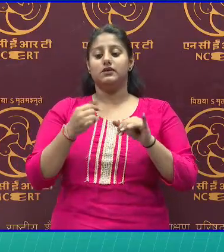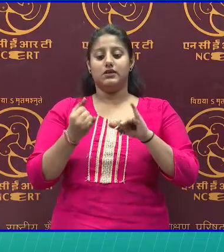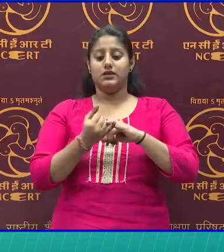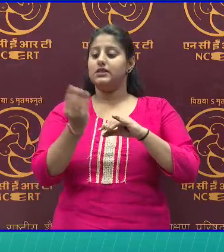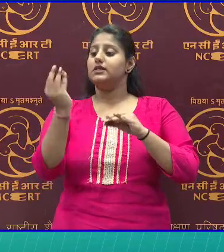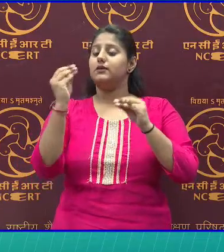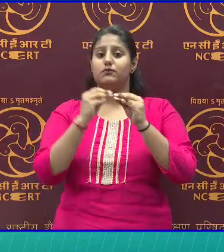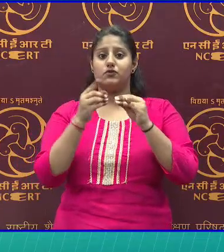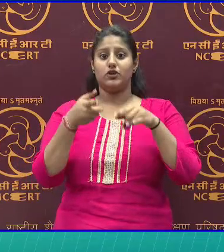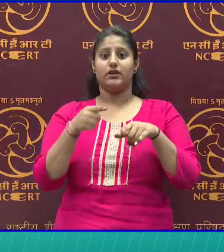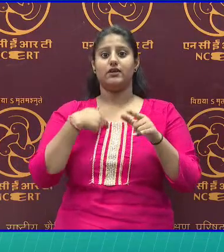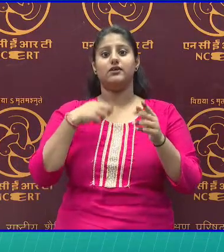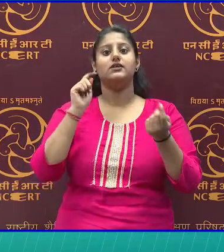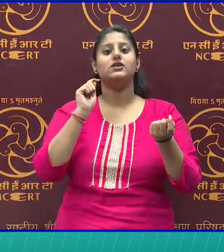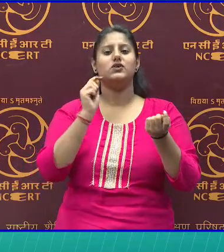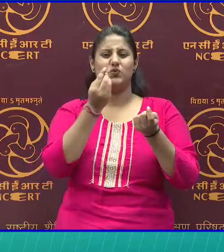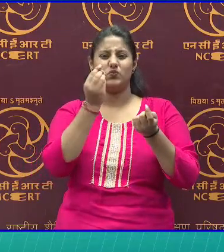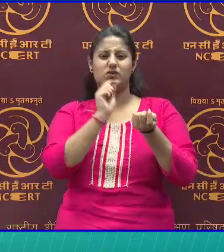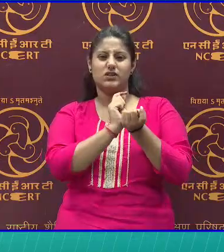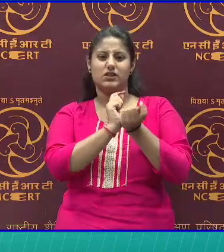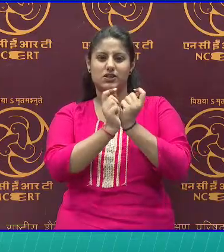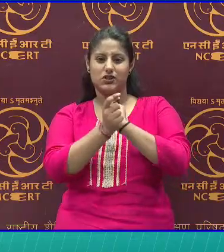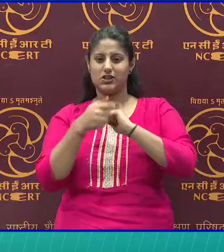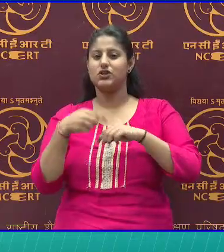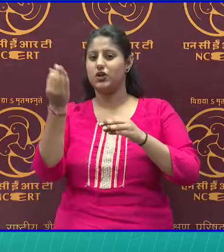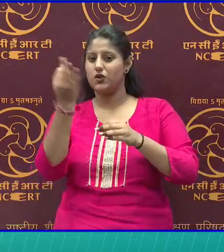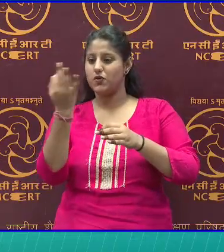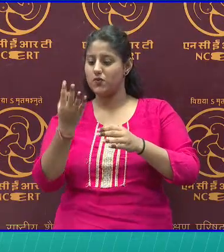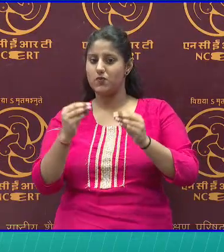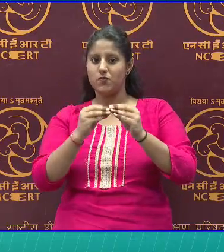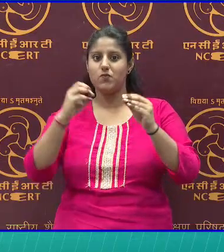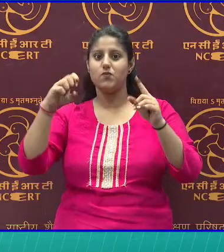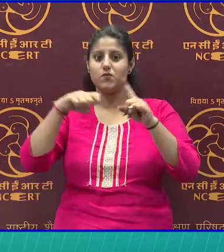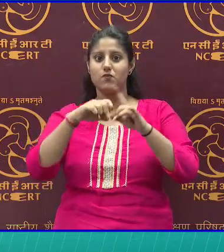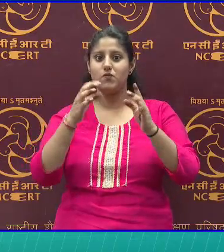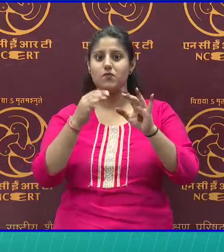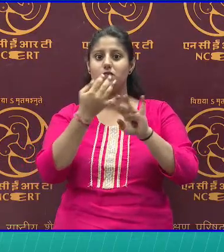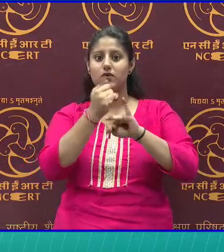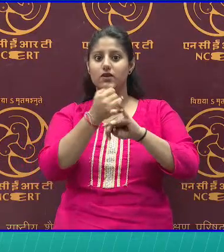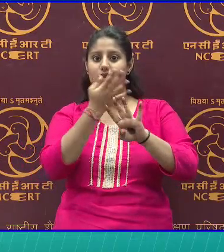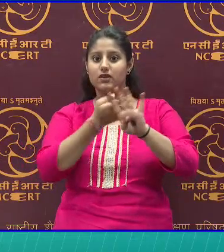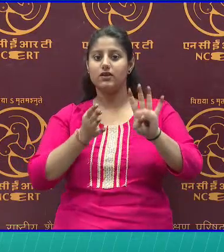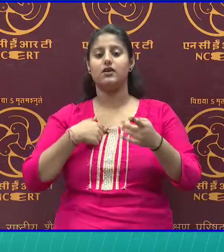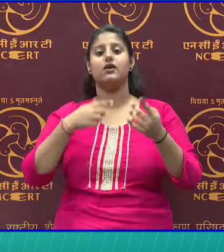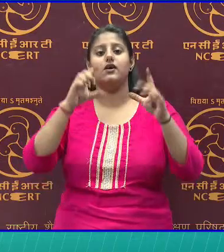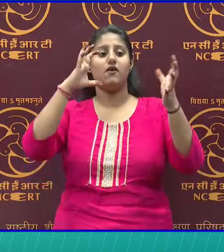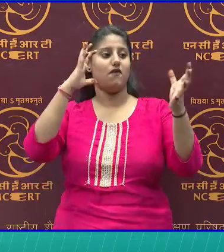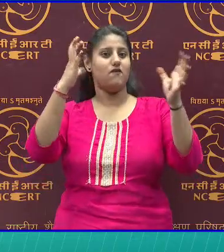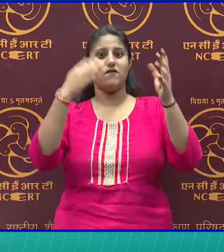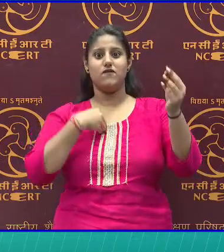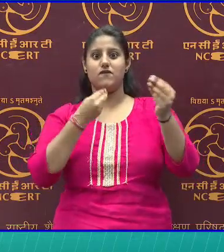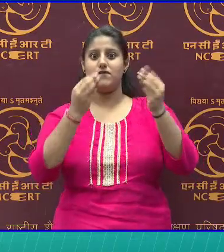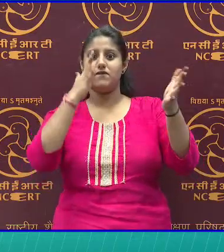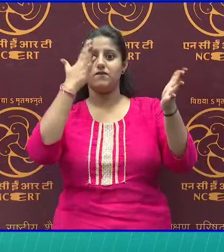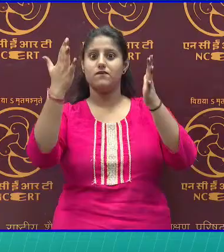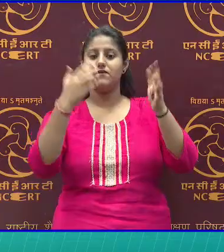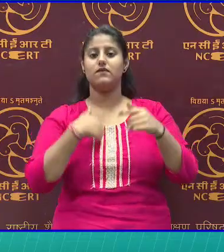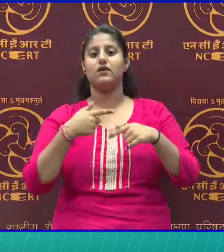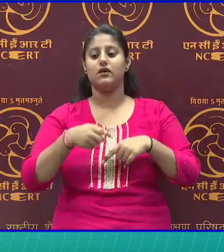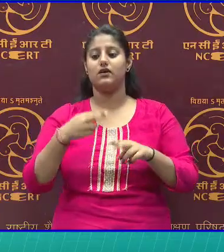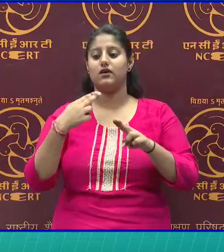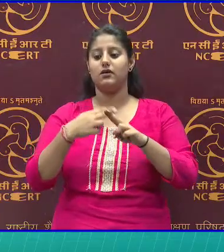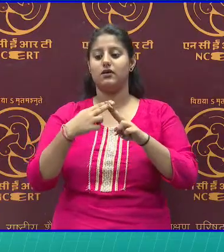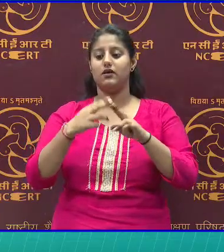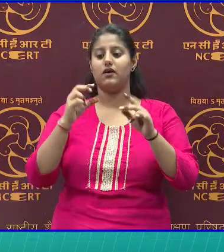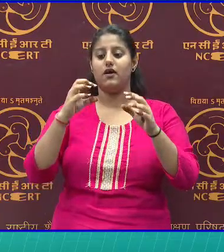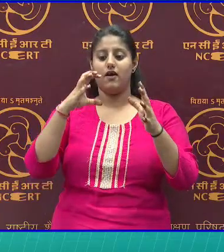subject itself has got changed. We say curricular area, it is the world around us, and the name of the book is Our Wondrous